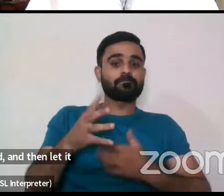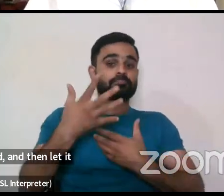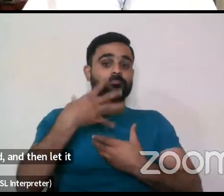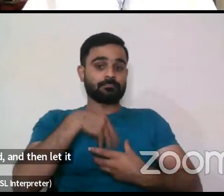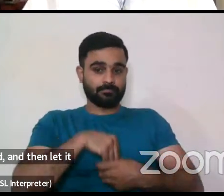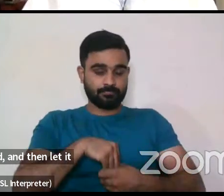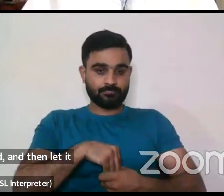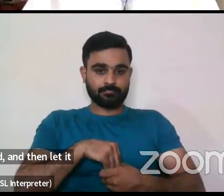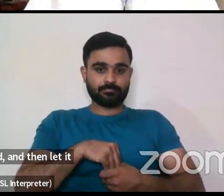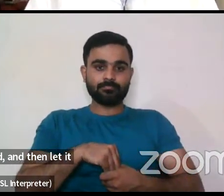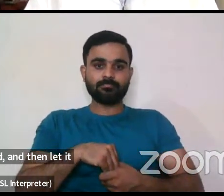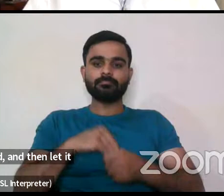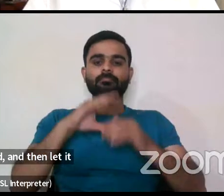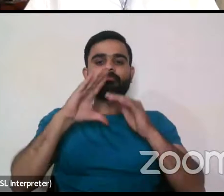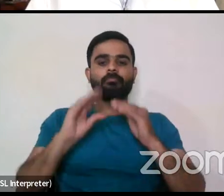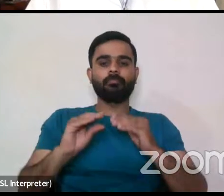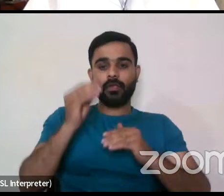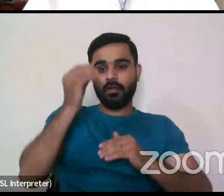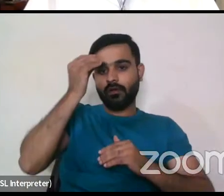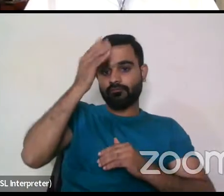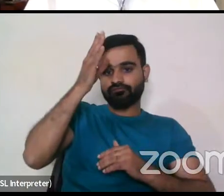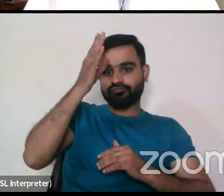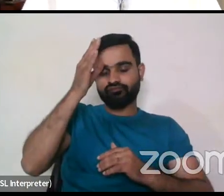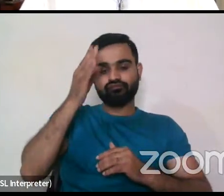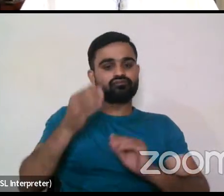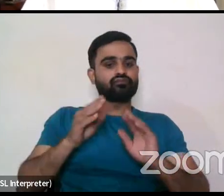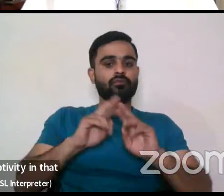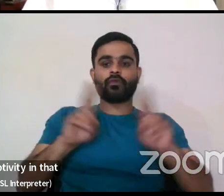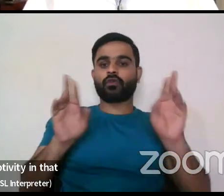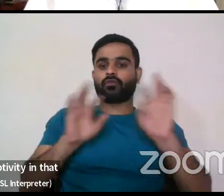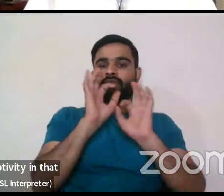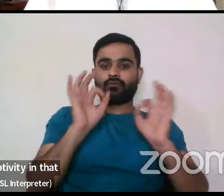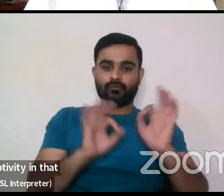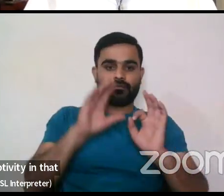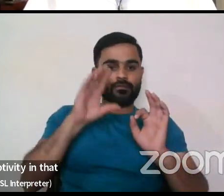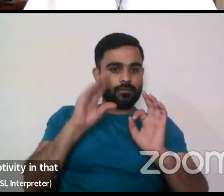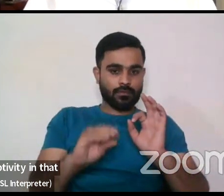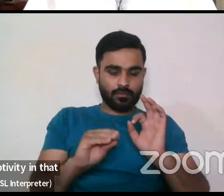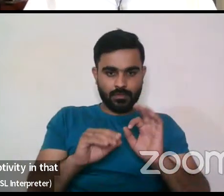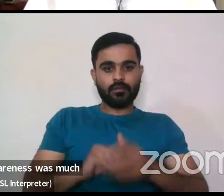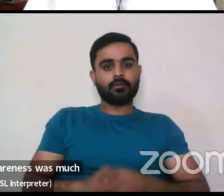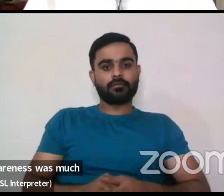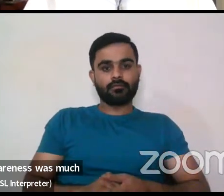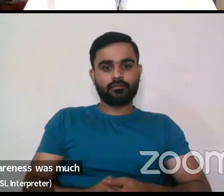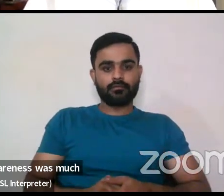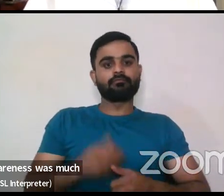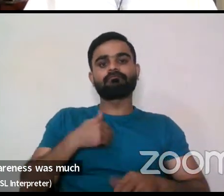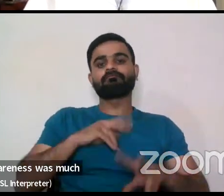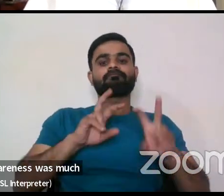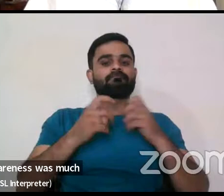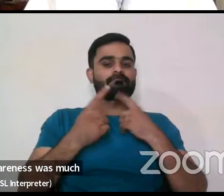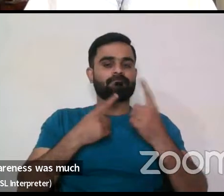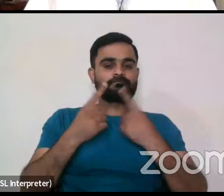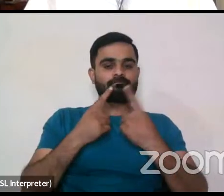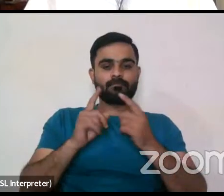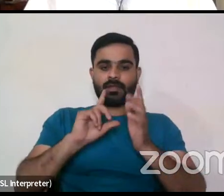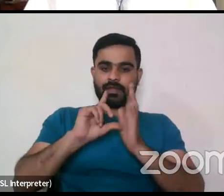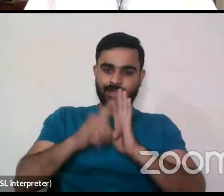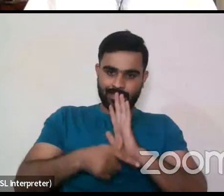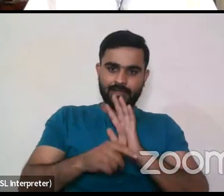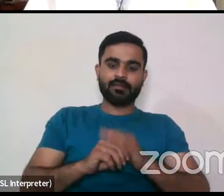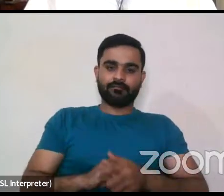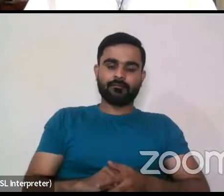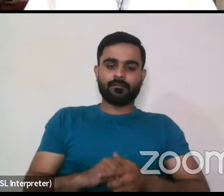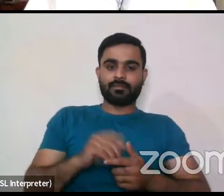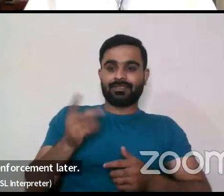that sense was much lower because the awareness was much lower. But then we'll talk about enforcement later. So and